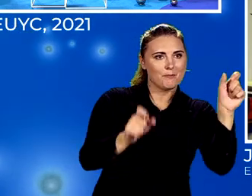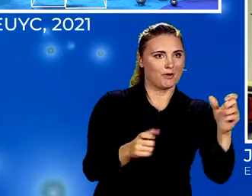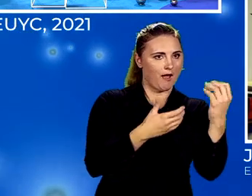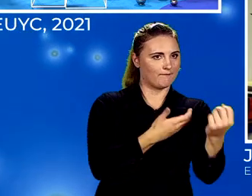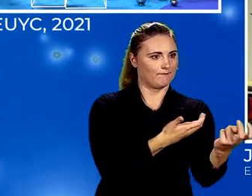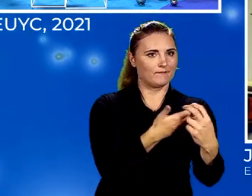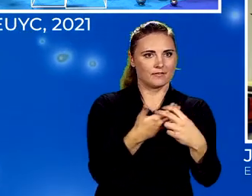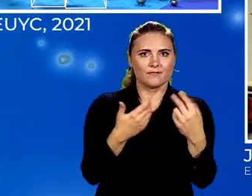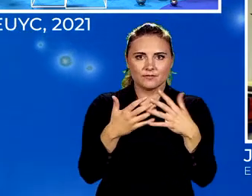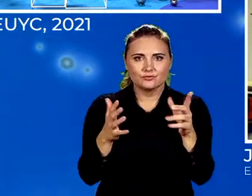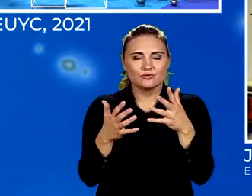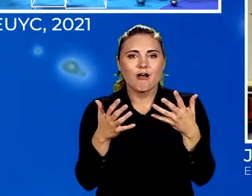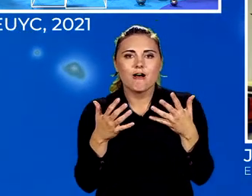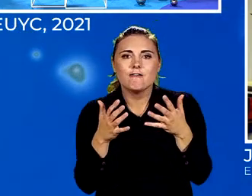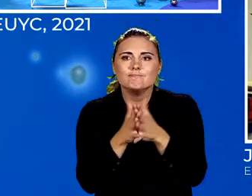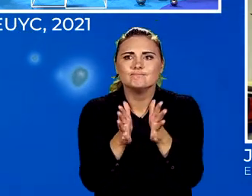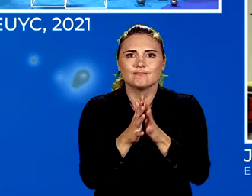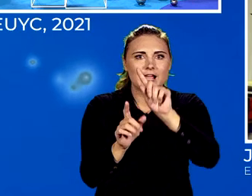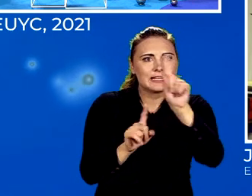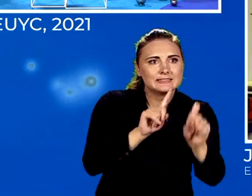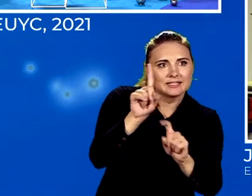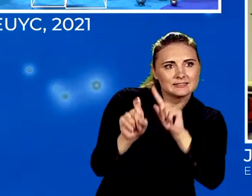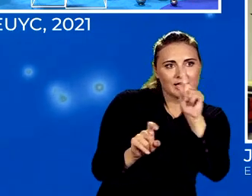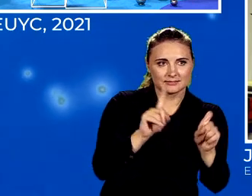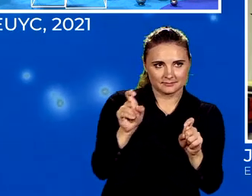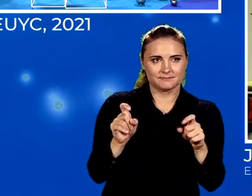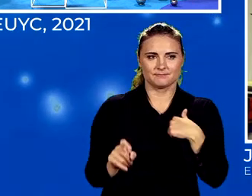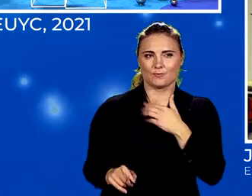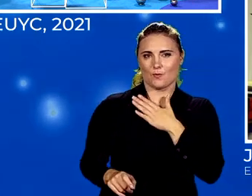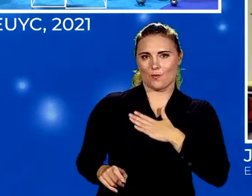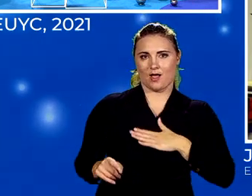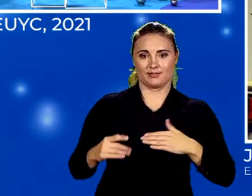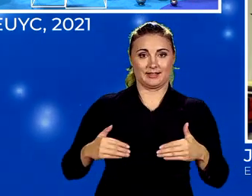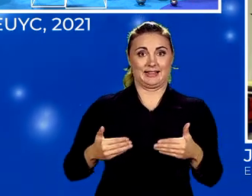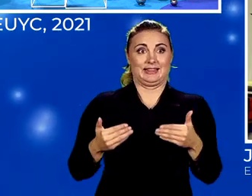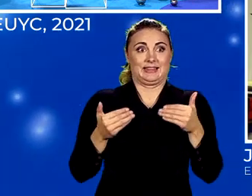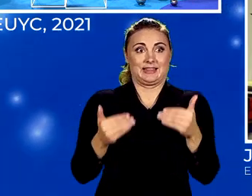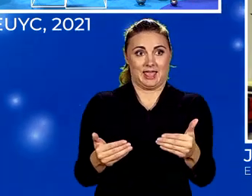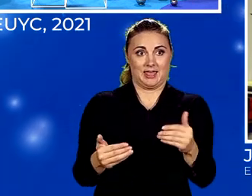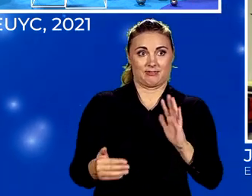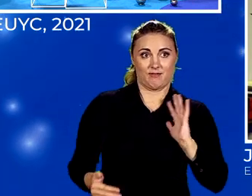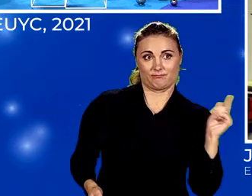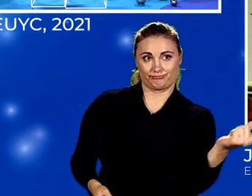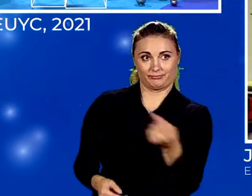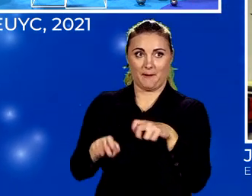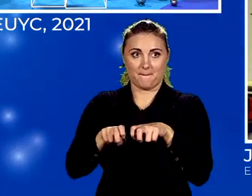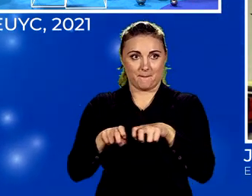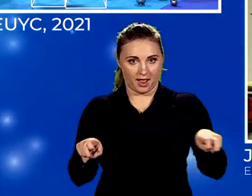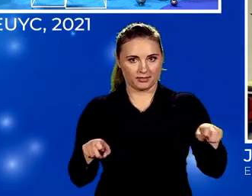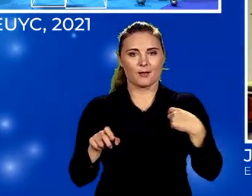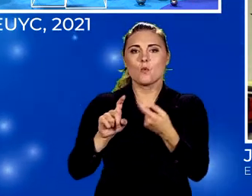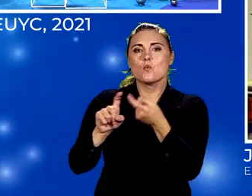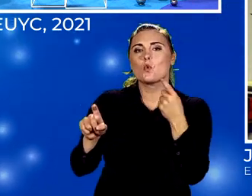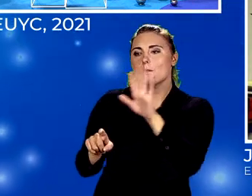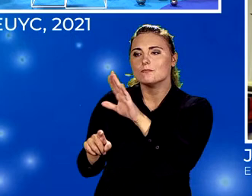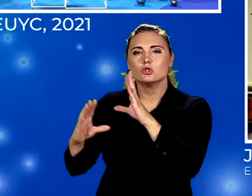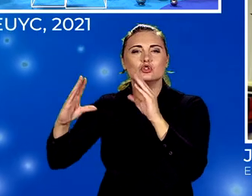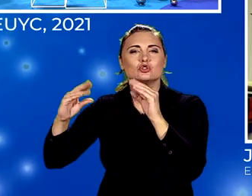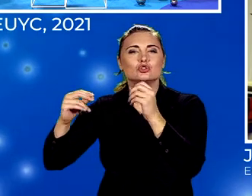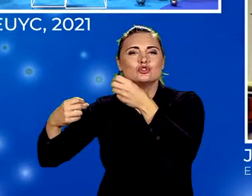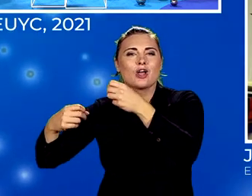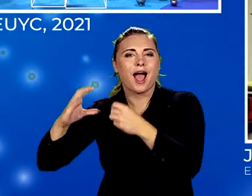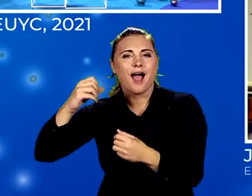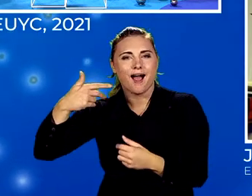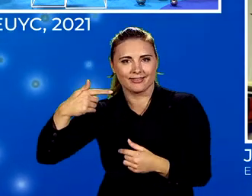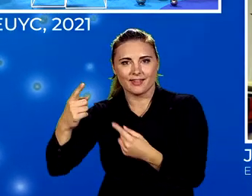their questions. And then we are going to see for the next round if we can just read a couple of questions from the chat. Thank you very much for my co-facilitators,